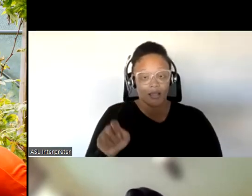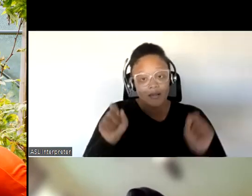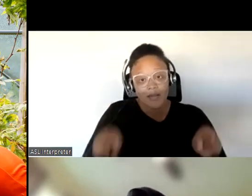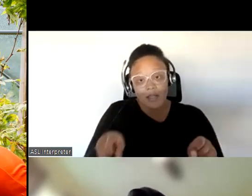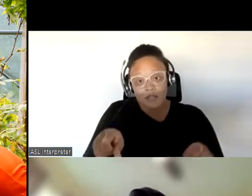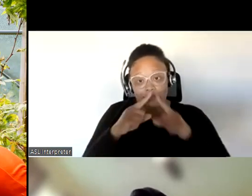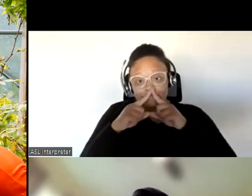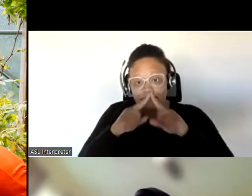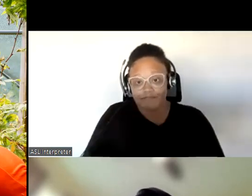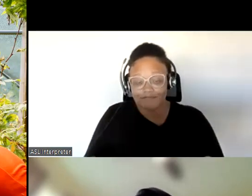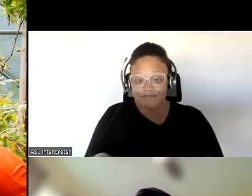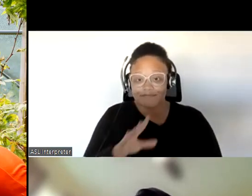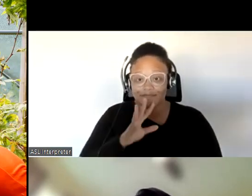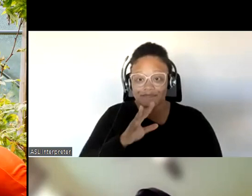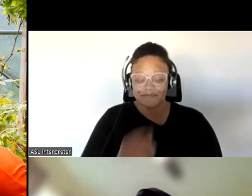unmute yourself?